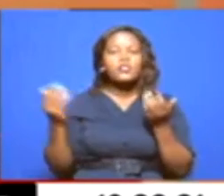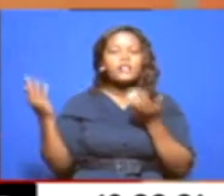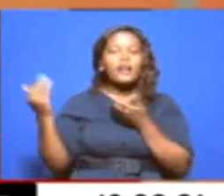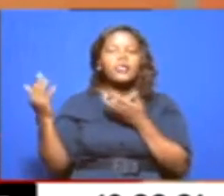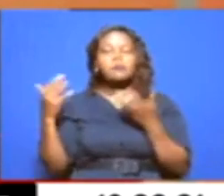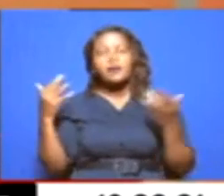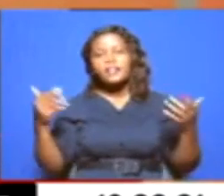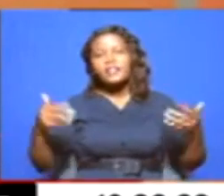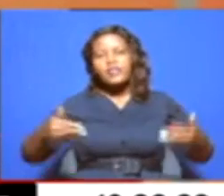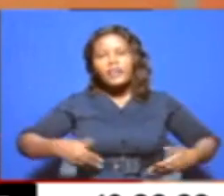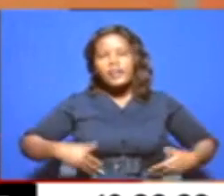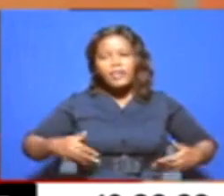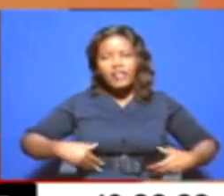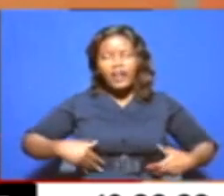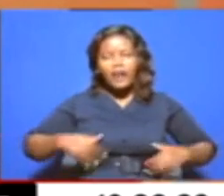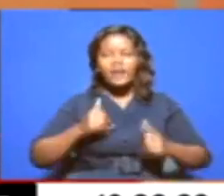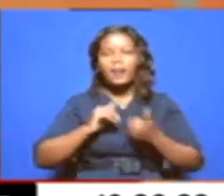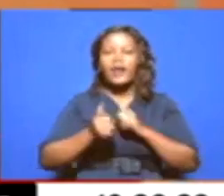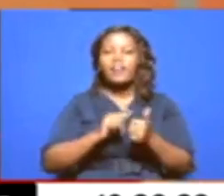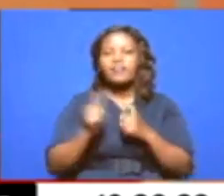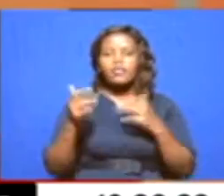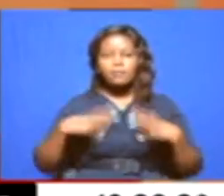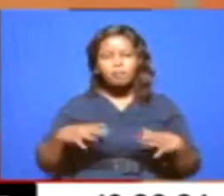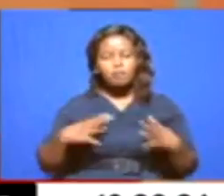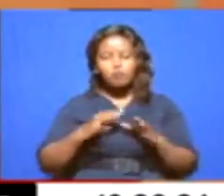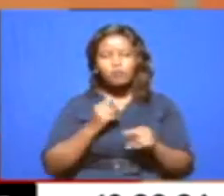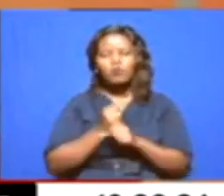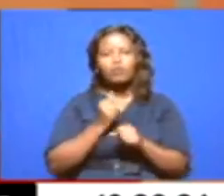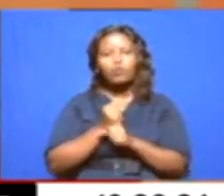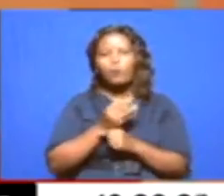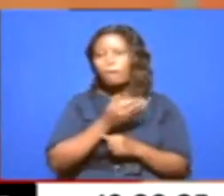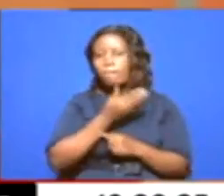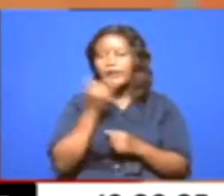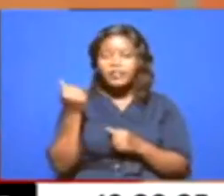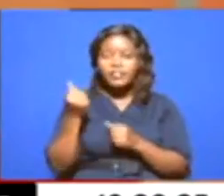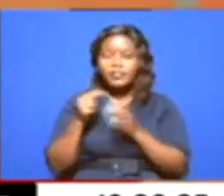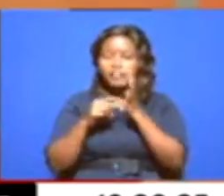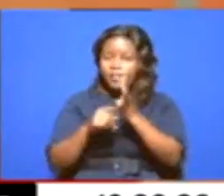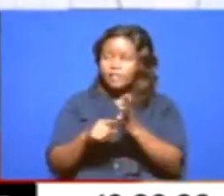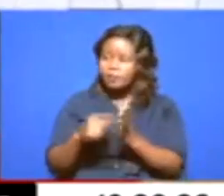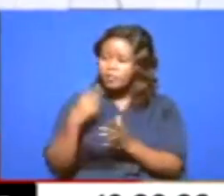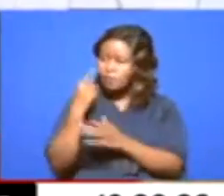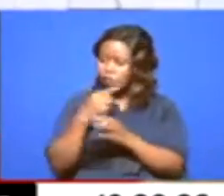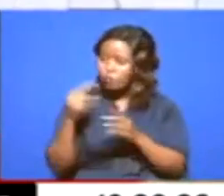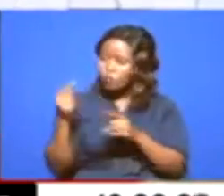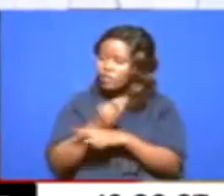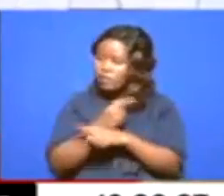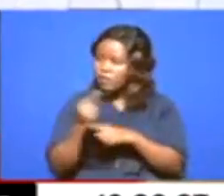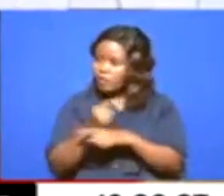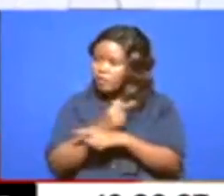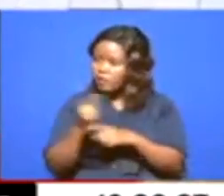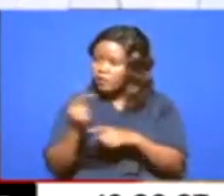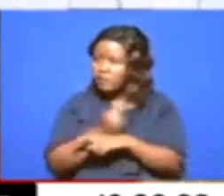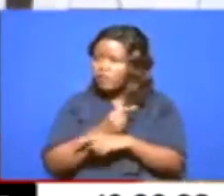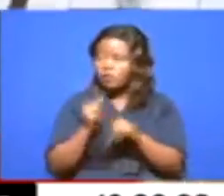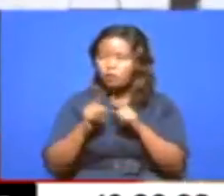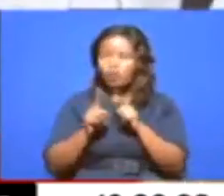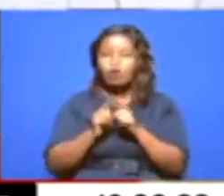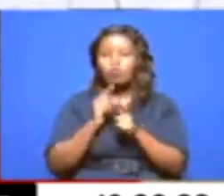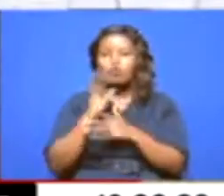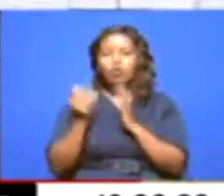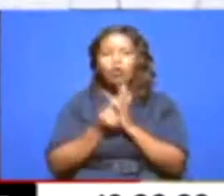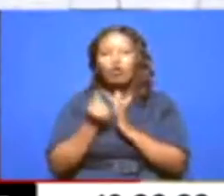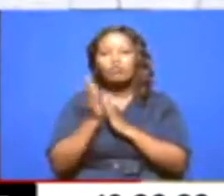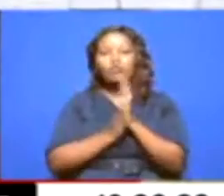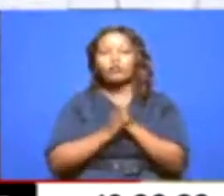athletes to do very well, especially those whom we train, whom we prepare during World Under 20, and we eventually won the World